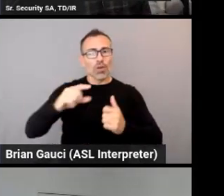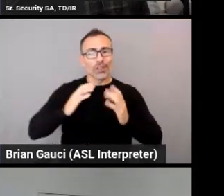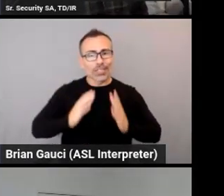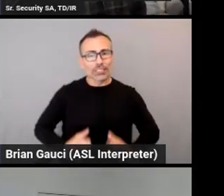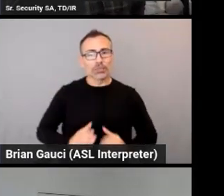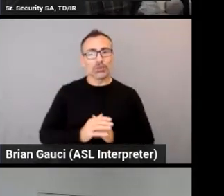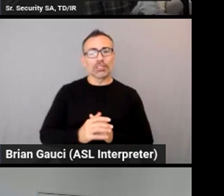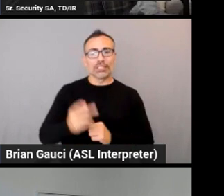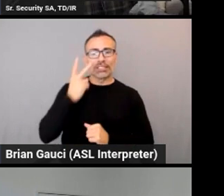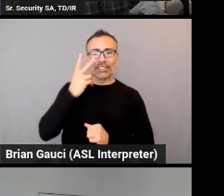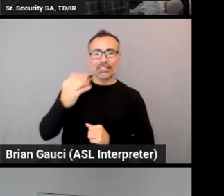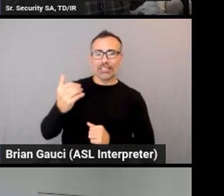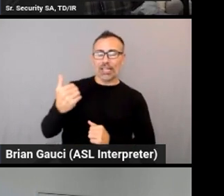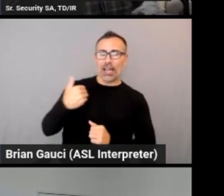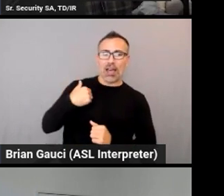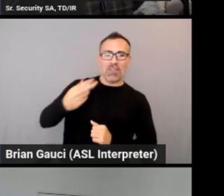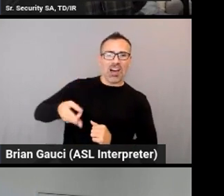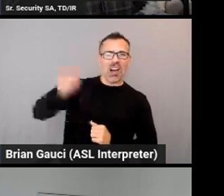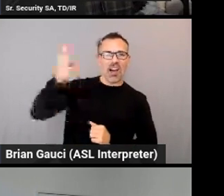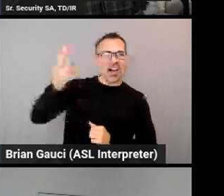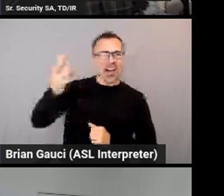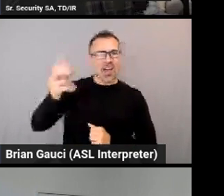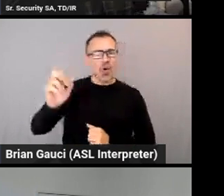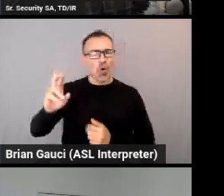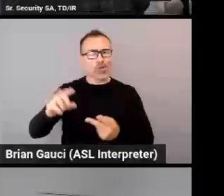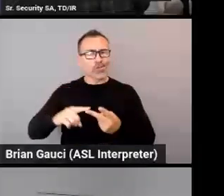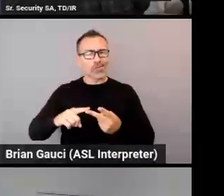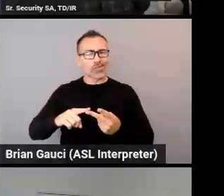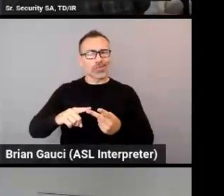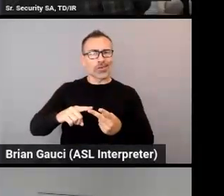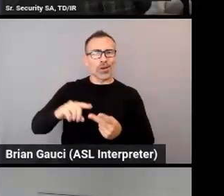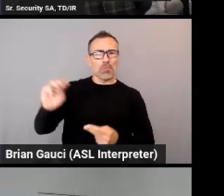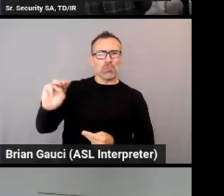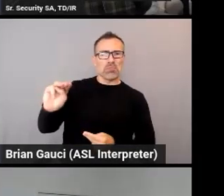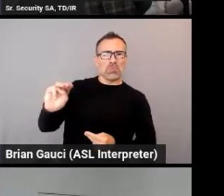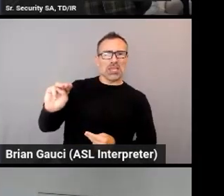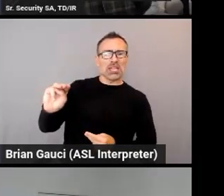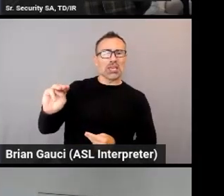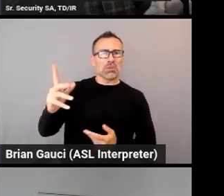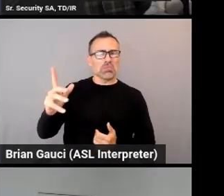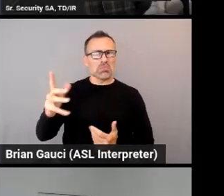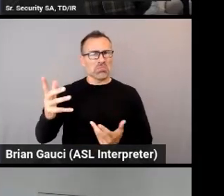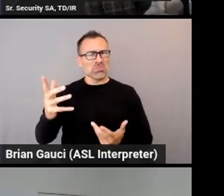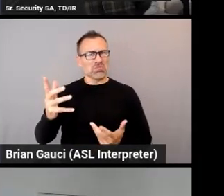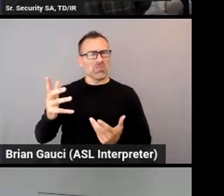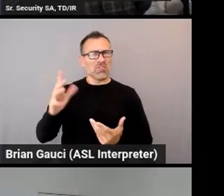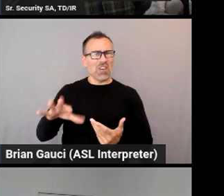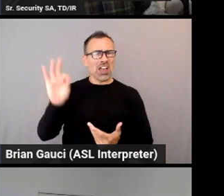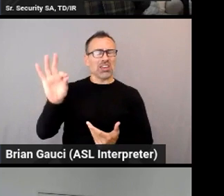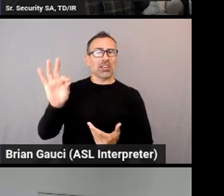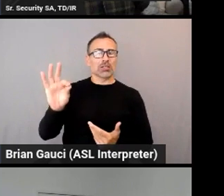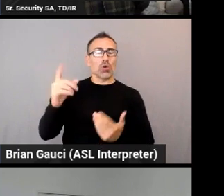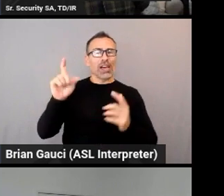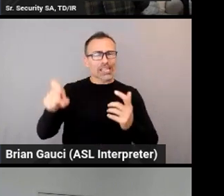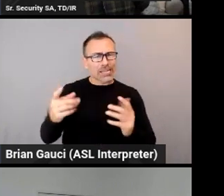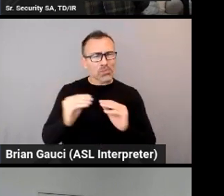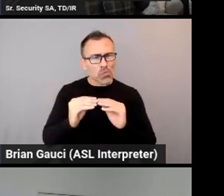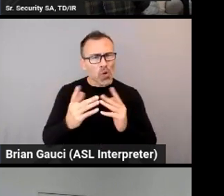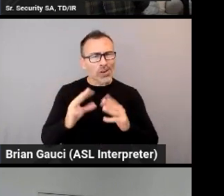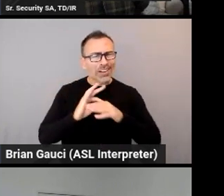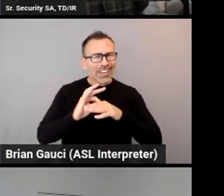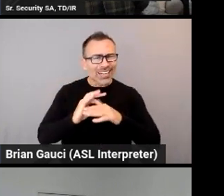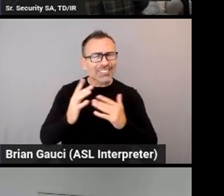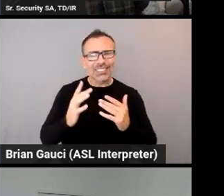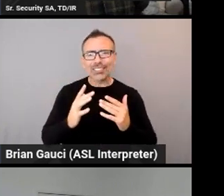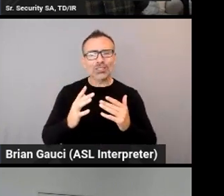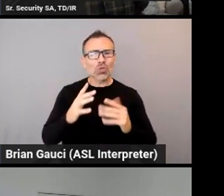guard duty finding. I need to get more context. I need to know all the, what we call entities were involved. And that's really kind of the beauty of what finding